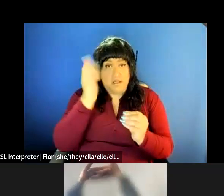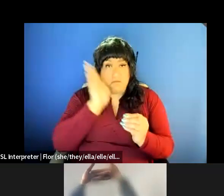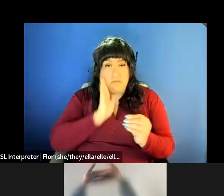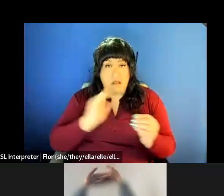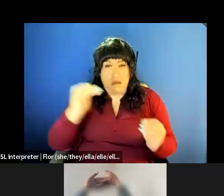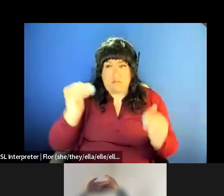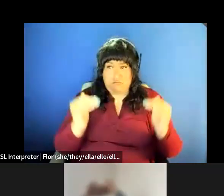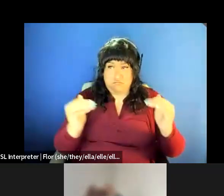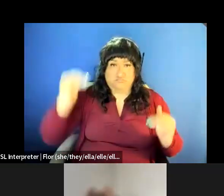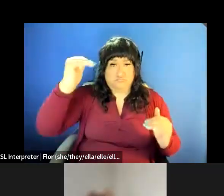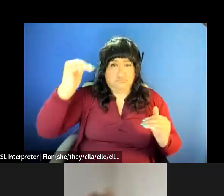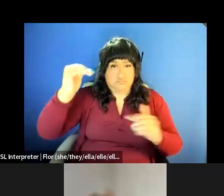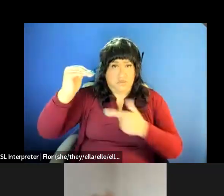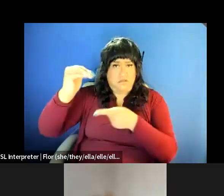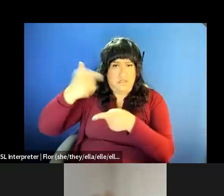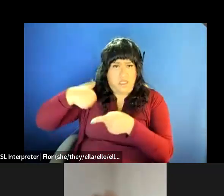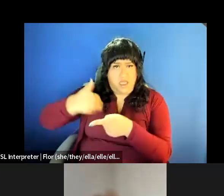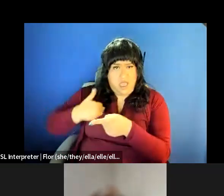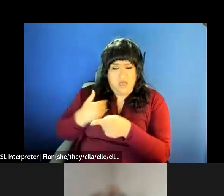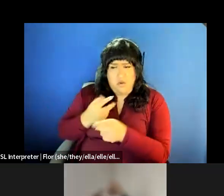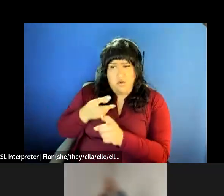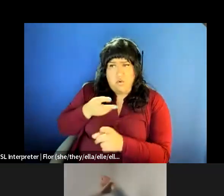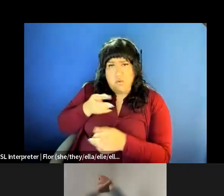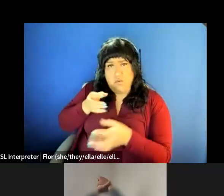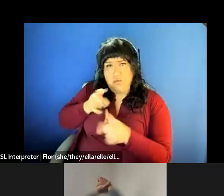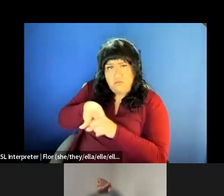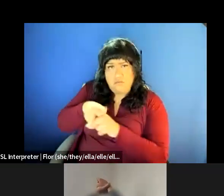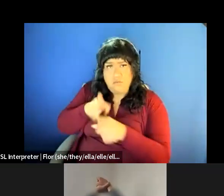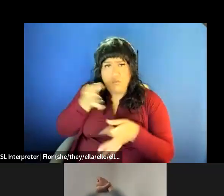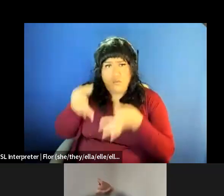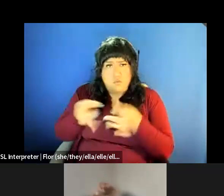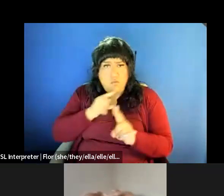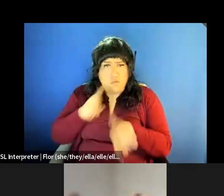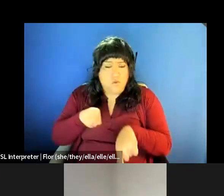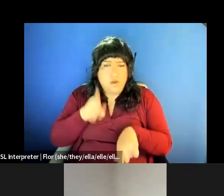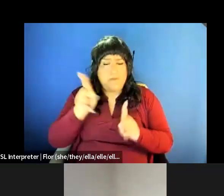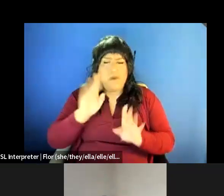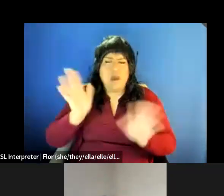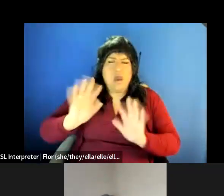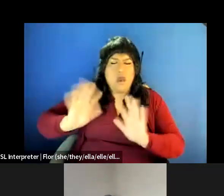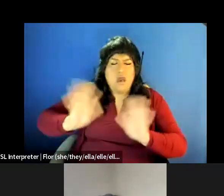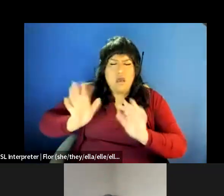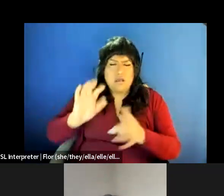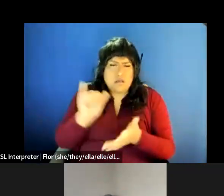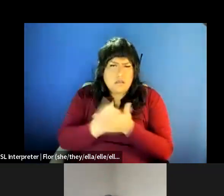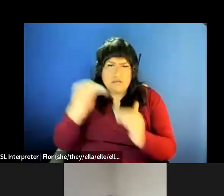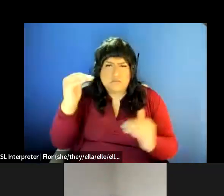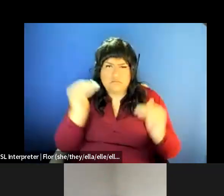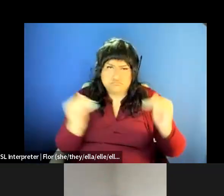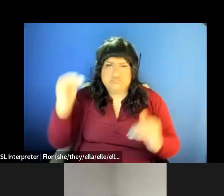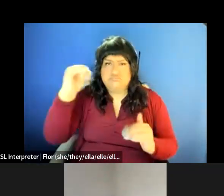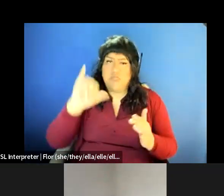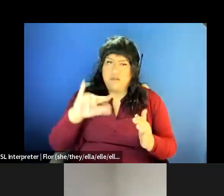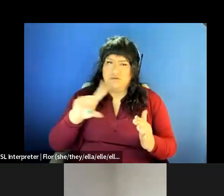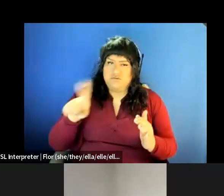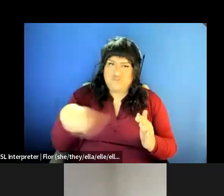under court order. Well, they decided to say, well, actually, that's not a disparity. That's just a reflection of the whole system,